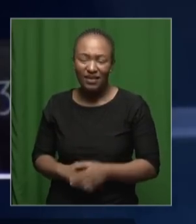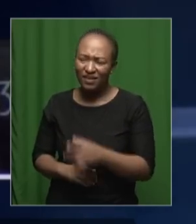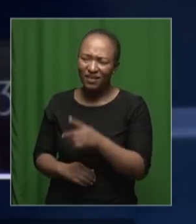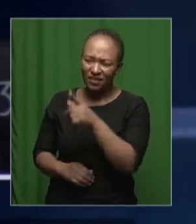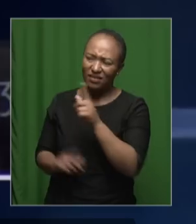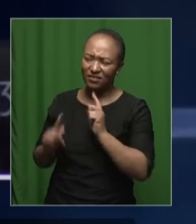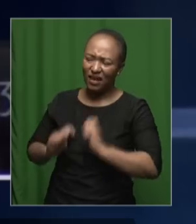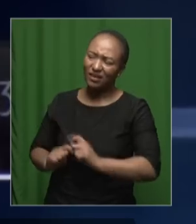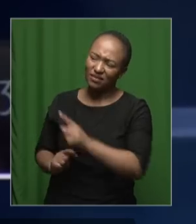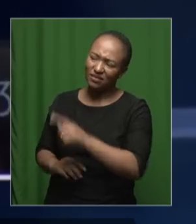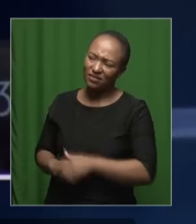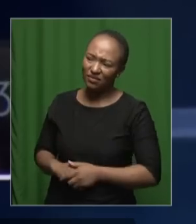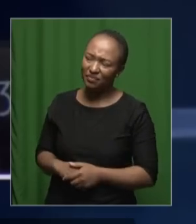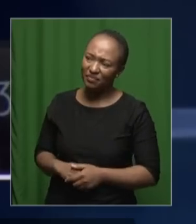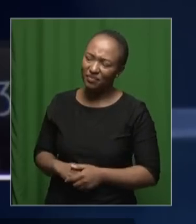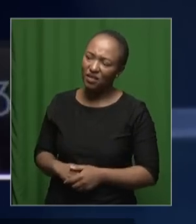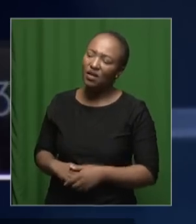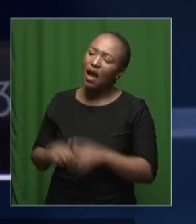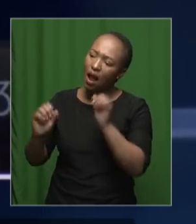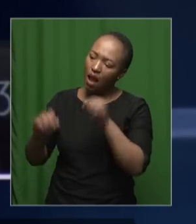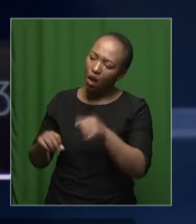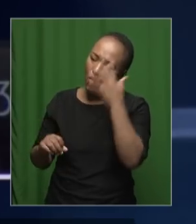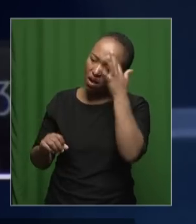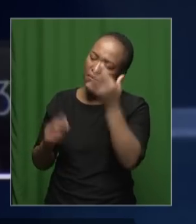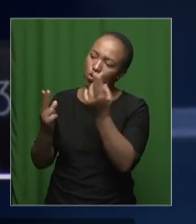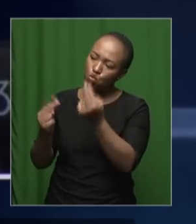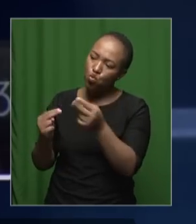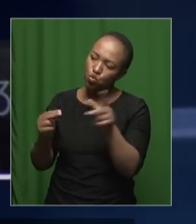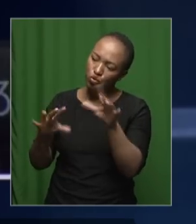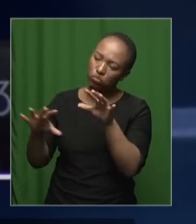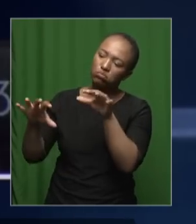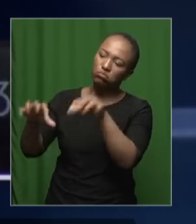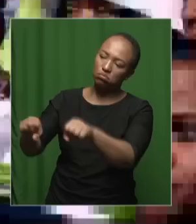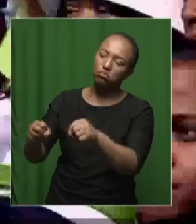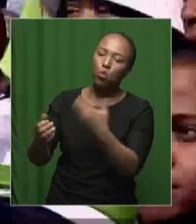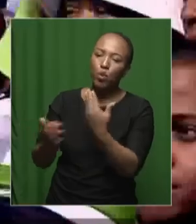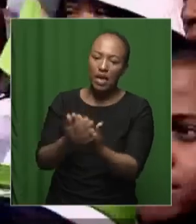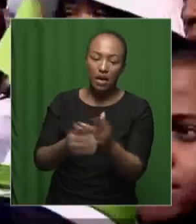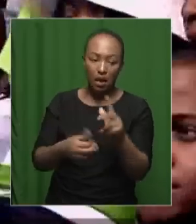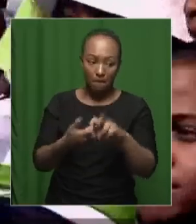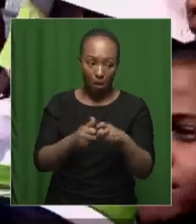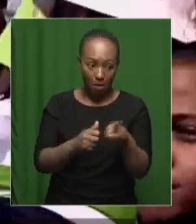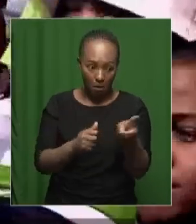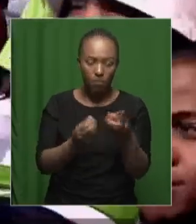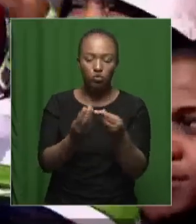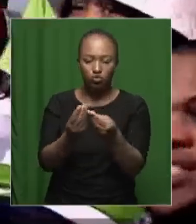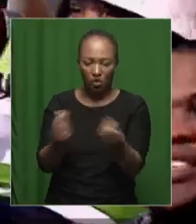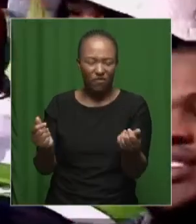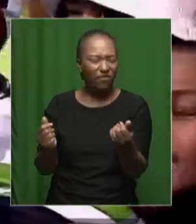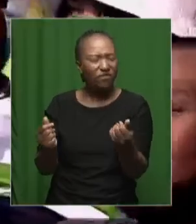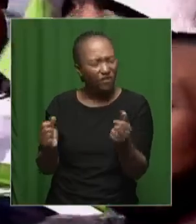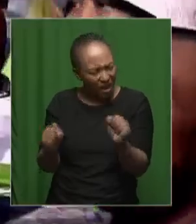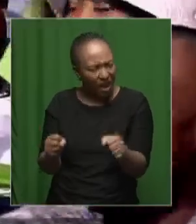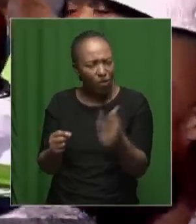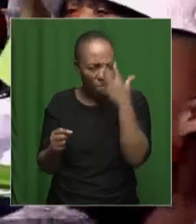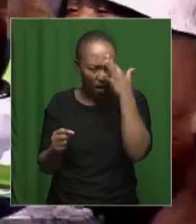it's easy, they must allow the new government to come in and resolve the issues that are in Home Affairs.